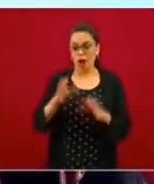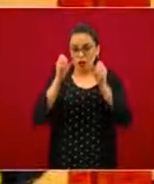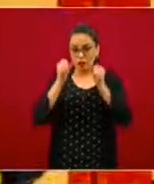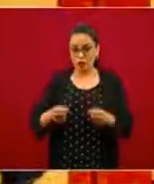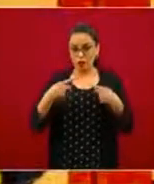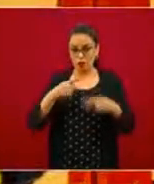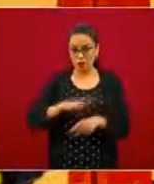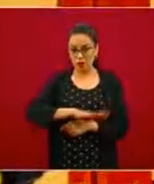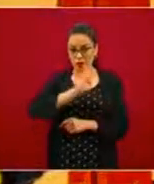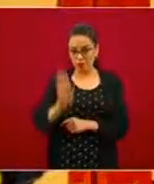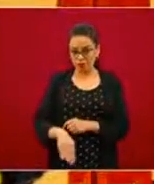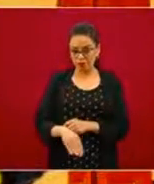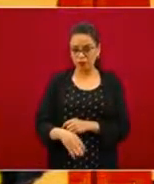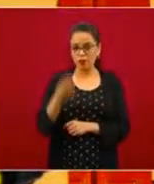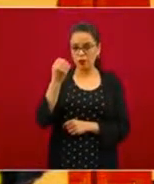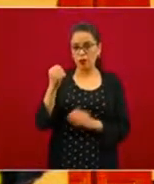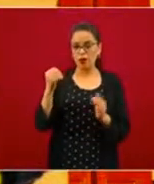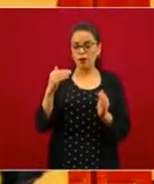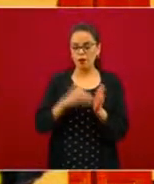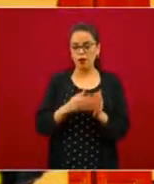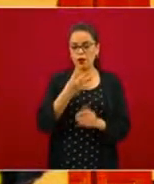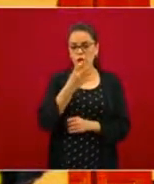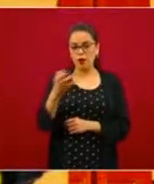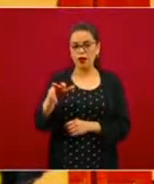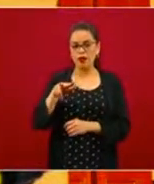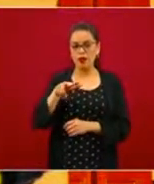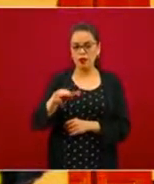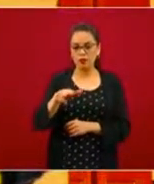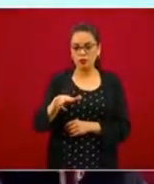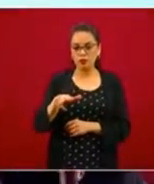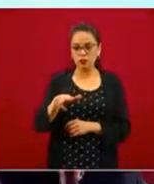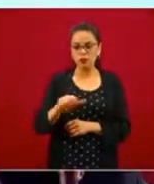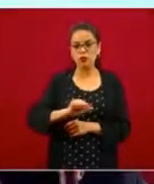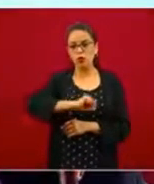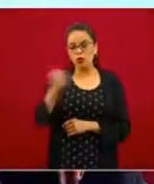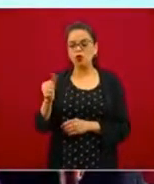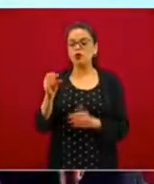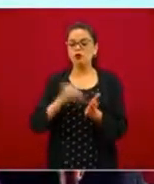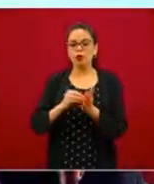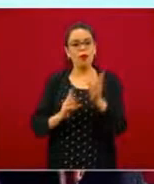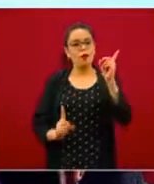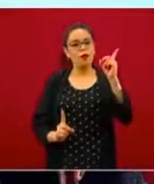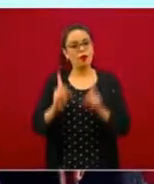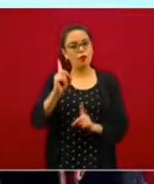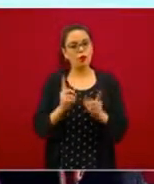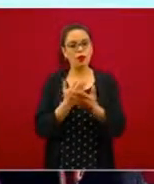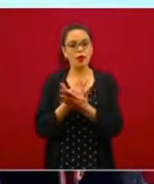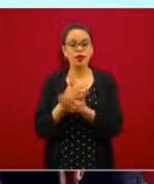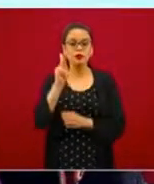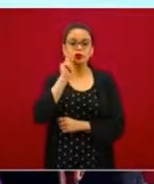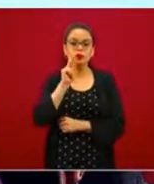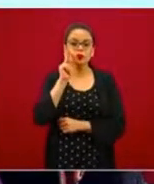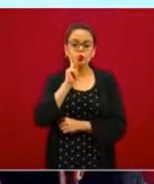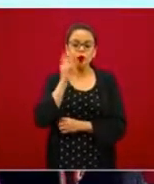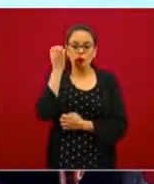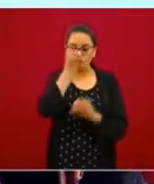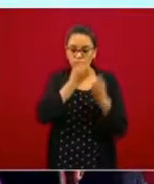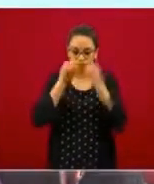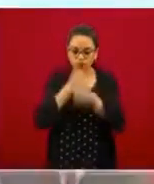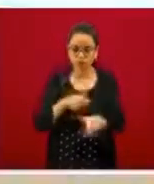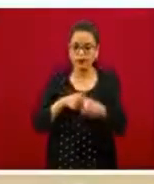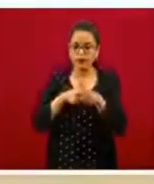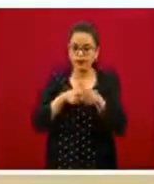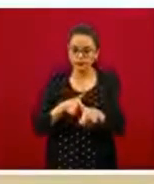day. So we have a monitoring system as an observation system